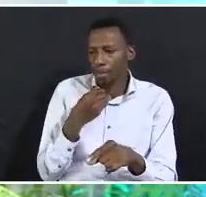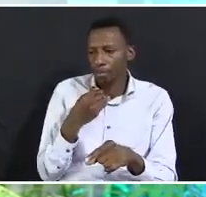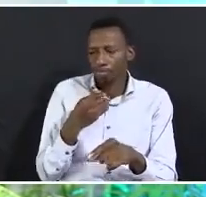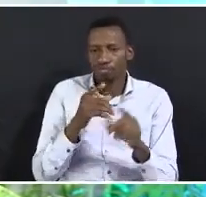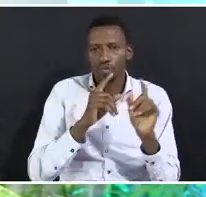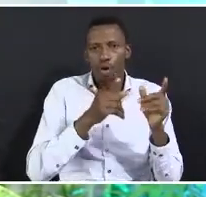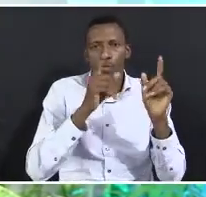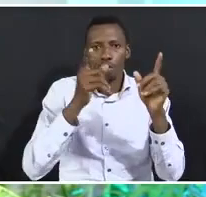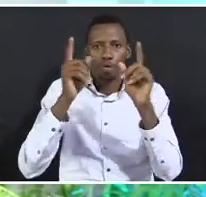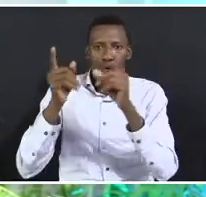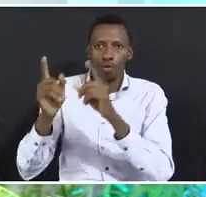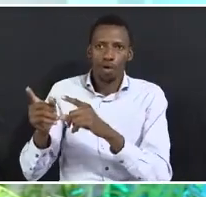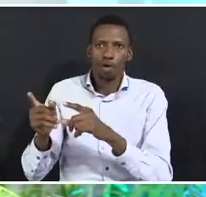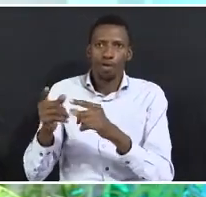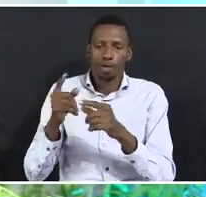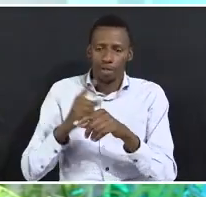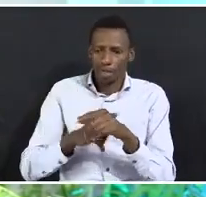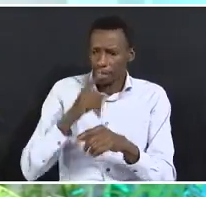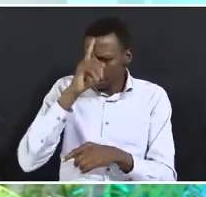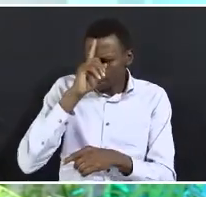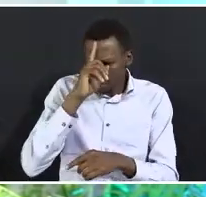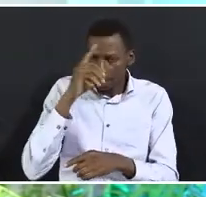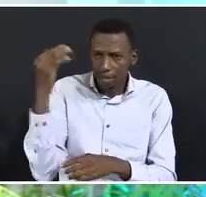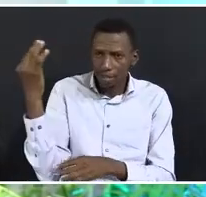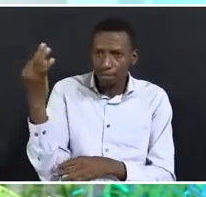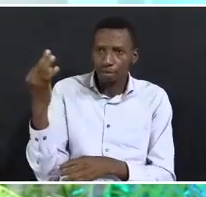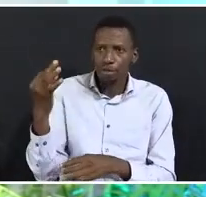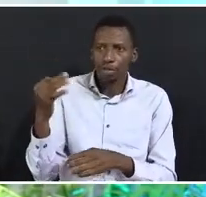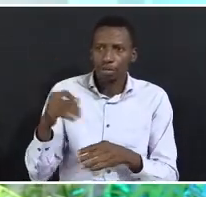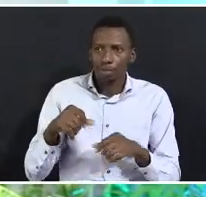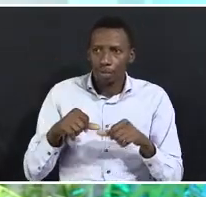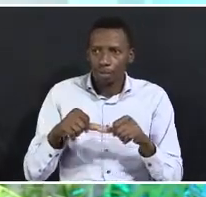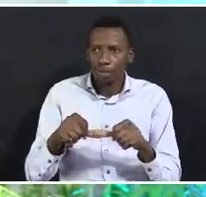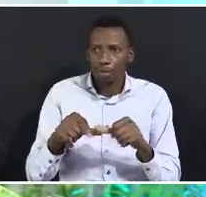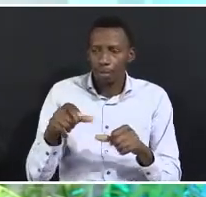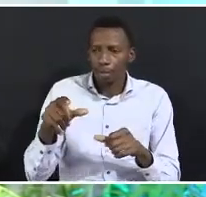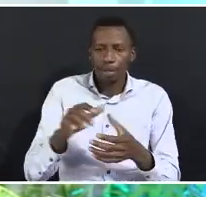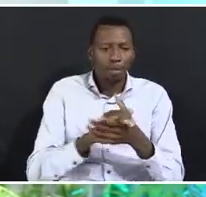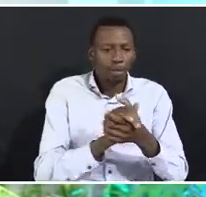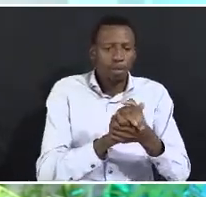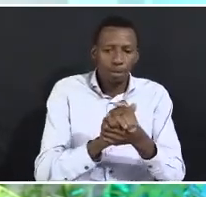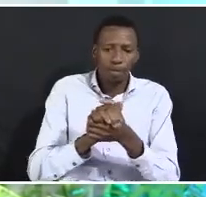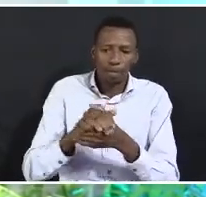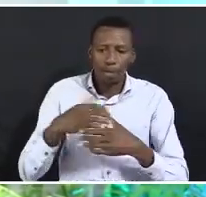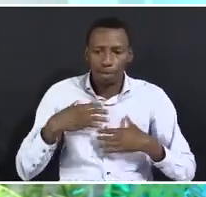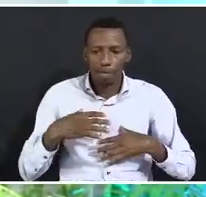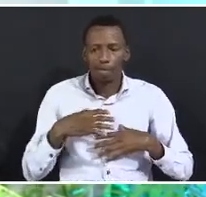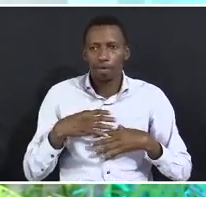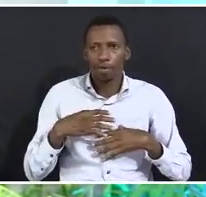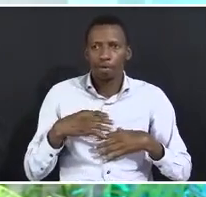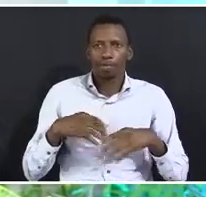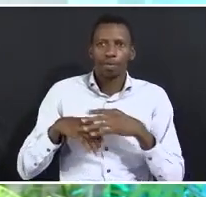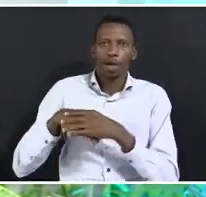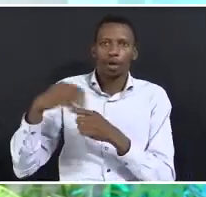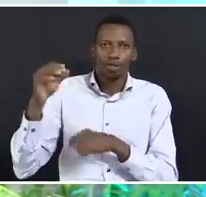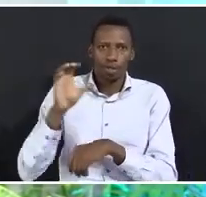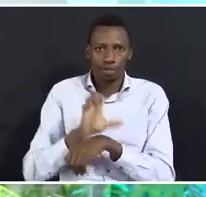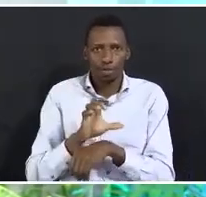church compound. When serious preaching was taking place, Eel was greeting people within the church